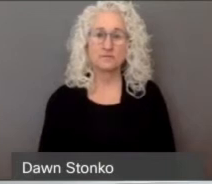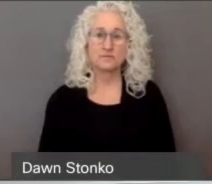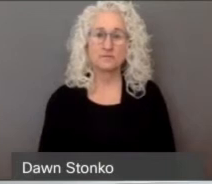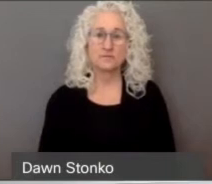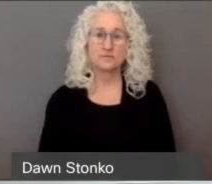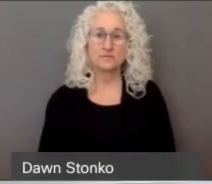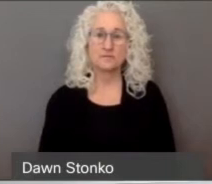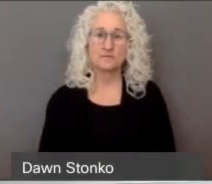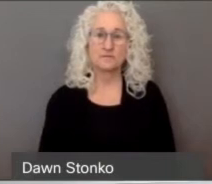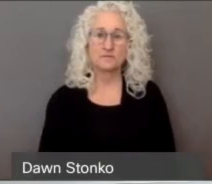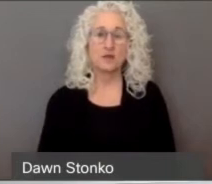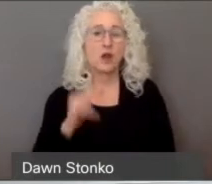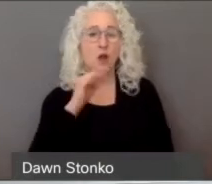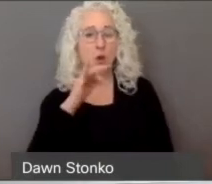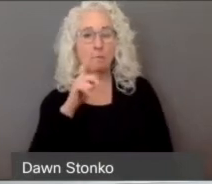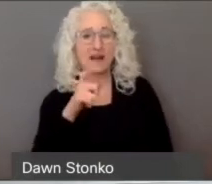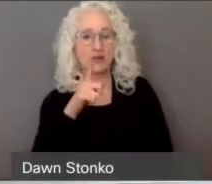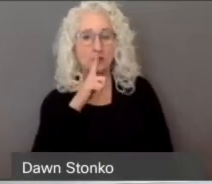Mike, you're on mute.